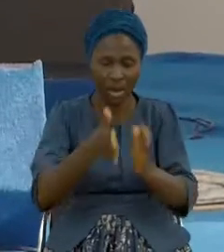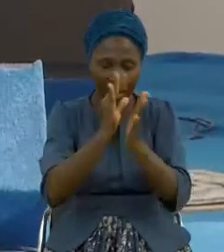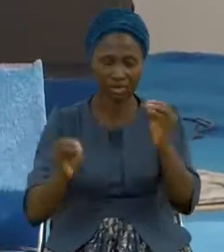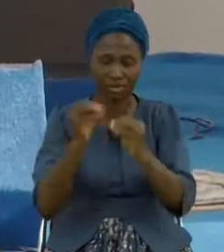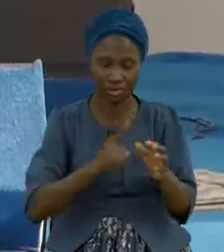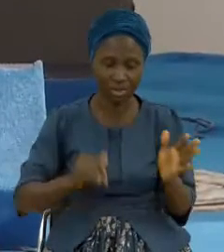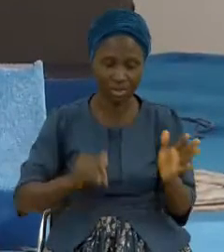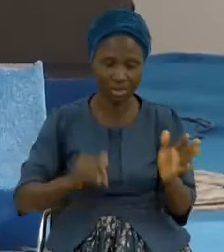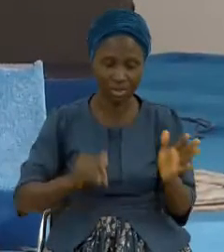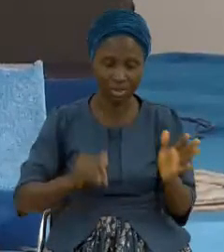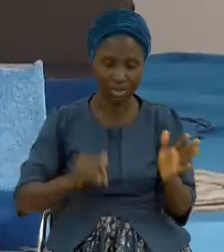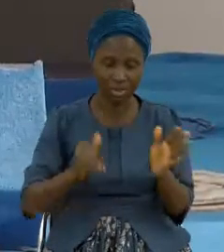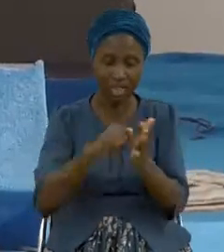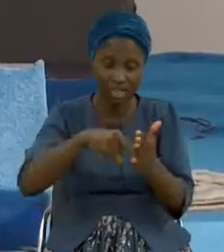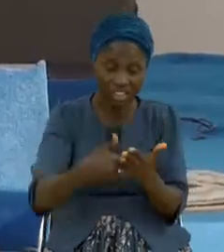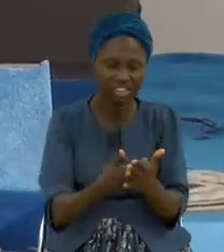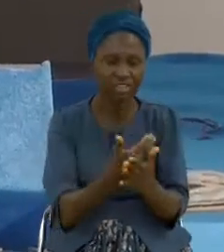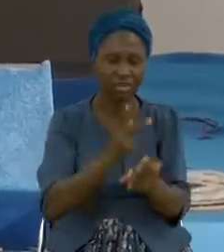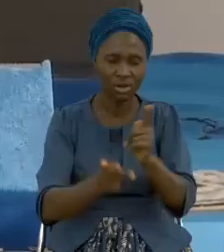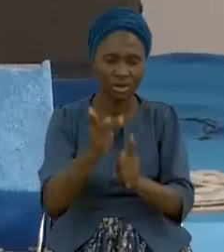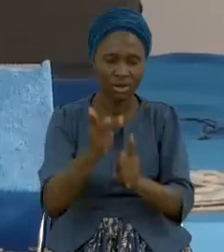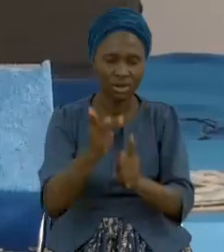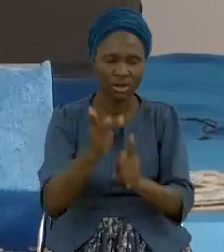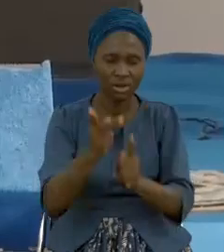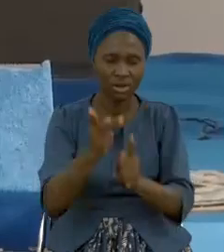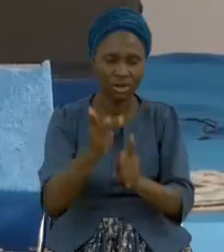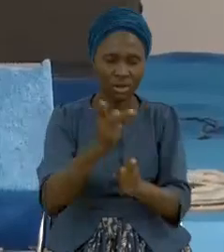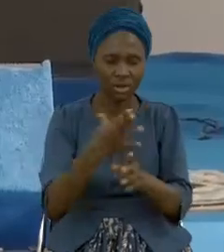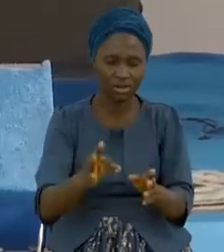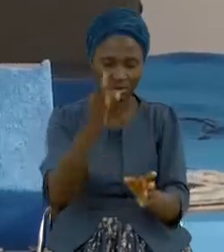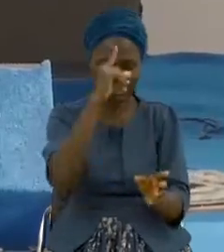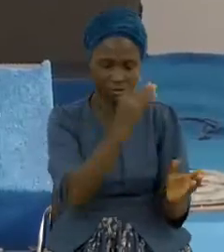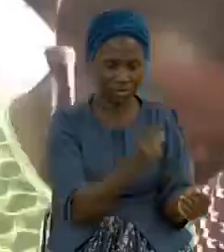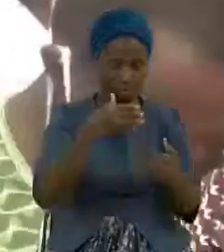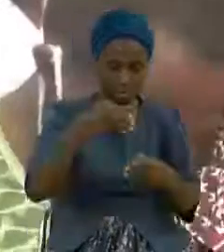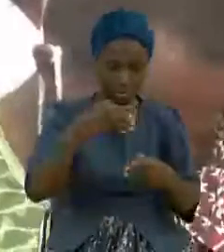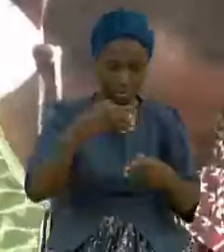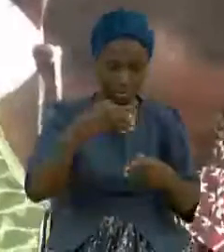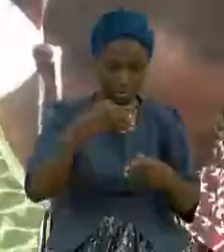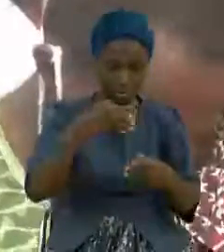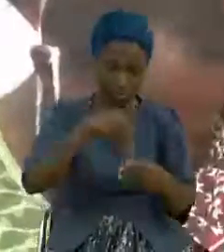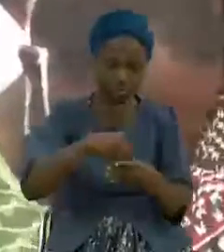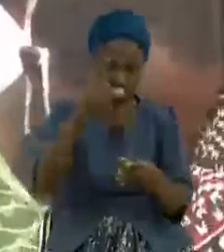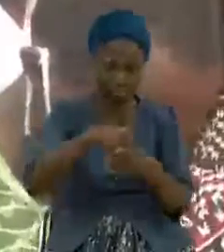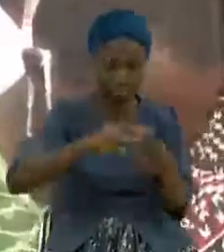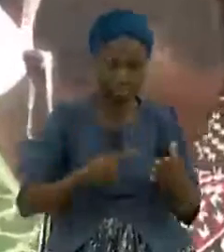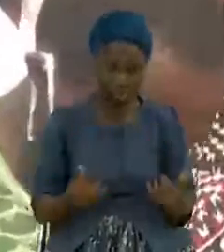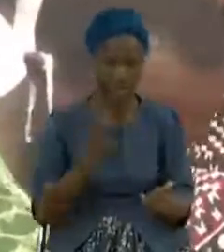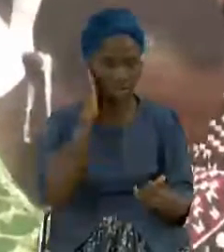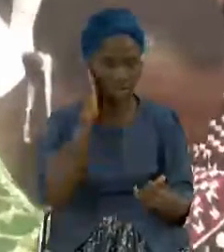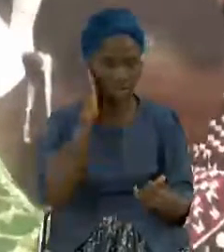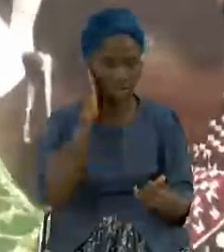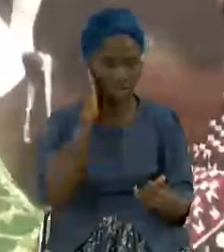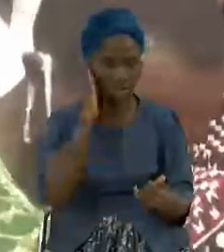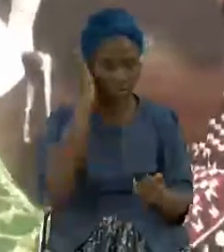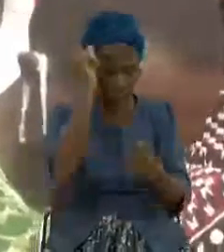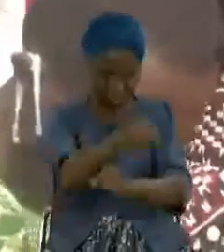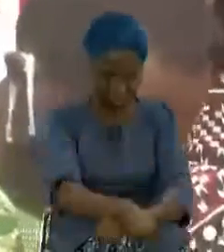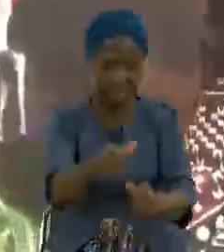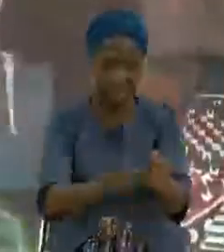now will overcome every moment in Jesus' name.